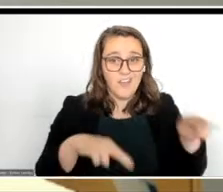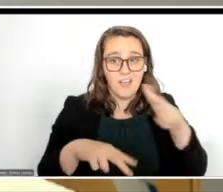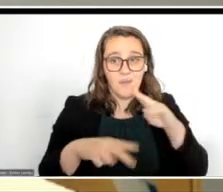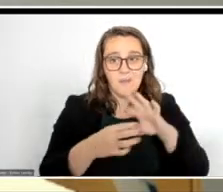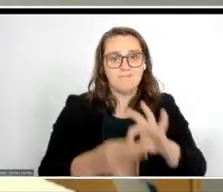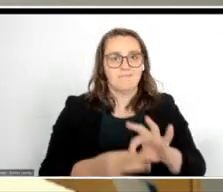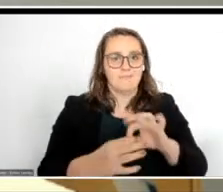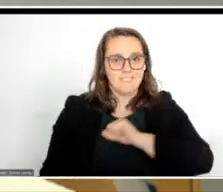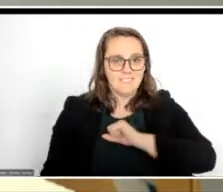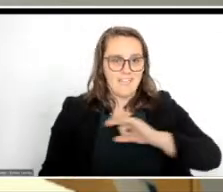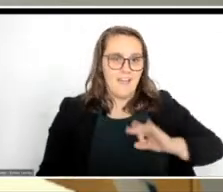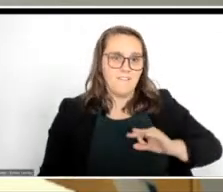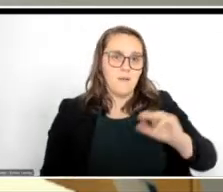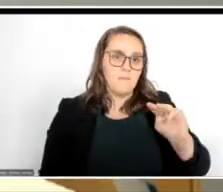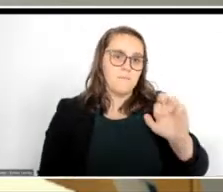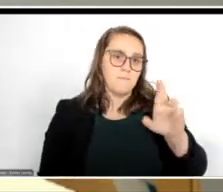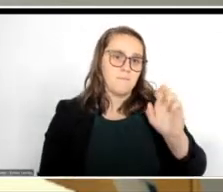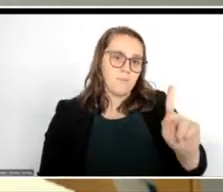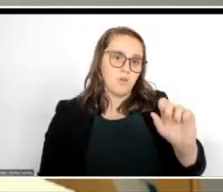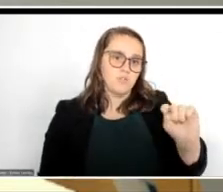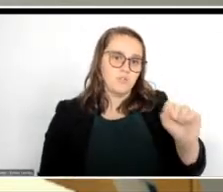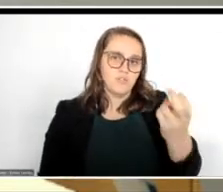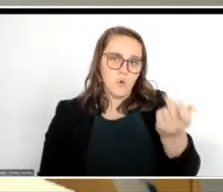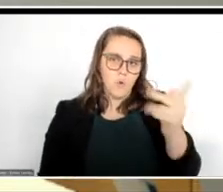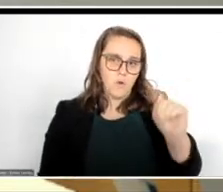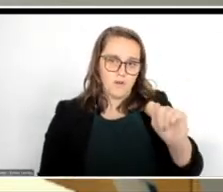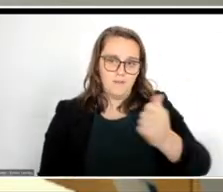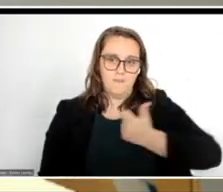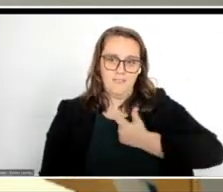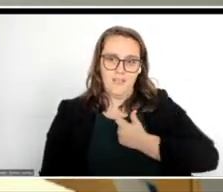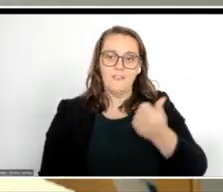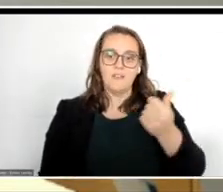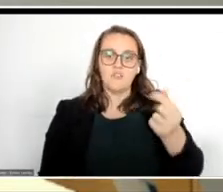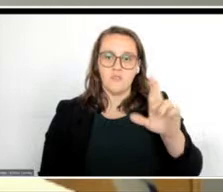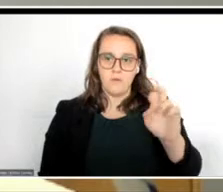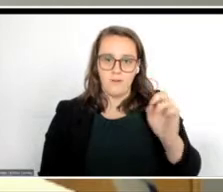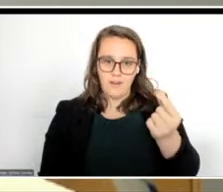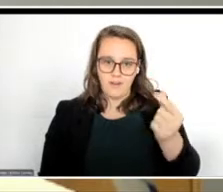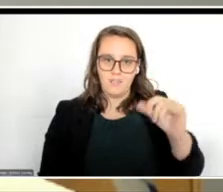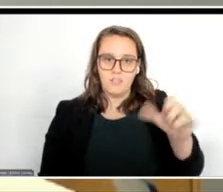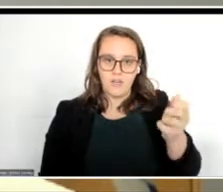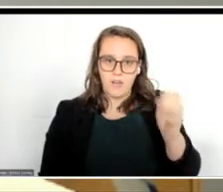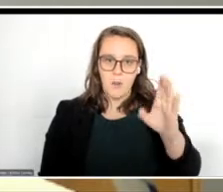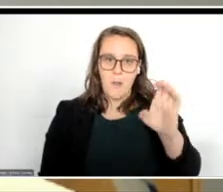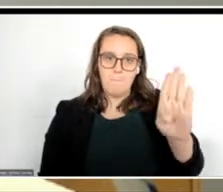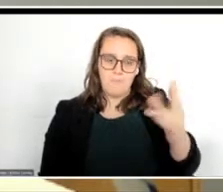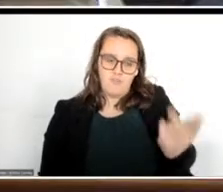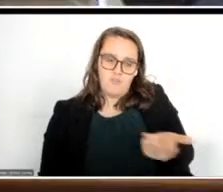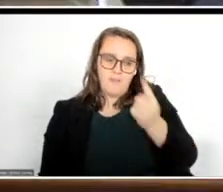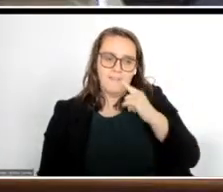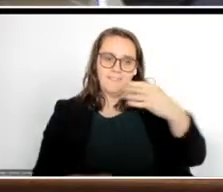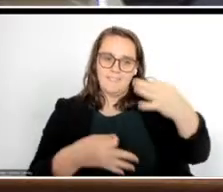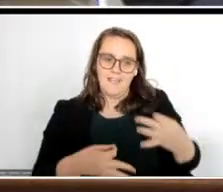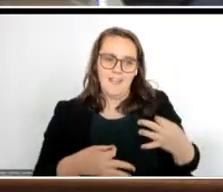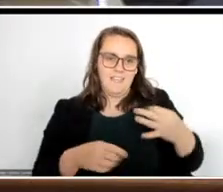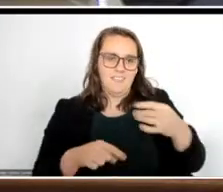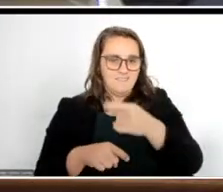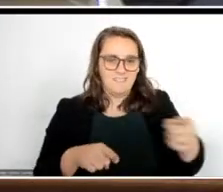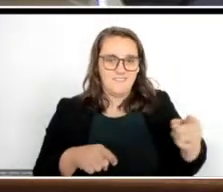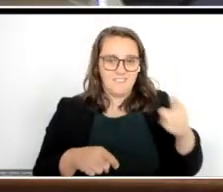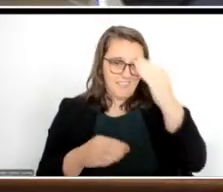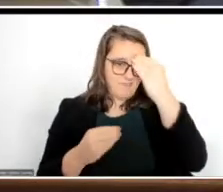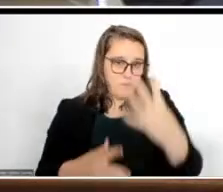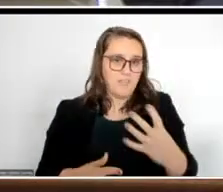Short, myself, and Greg Jacob, was that it was not sufficient to be outcome determinative. Look, it's the right of